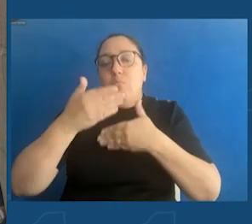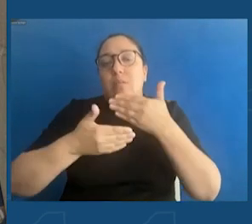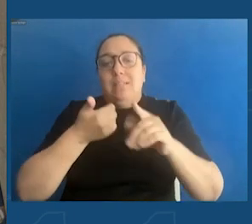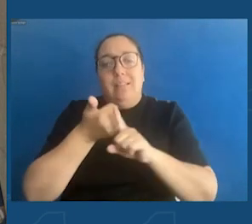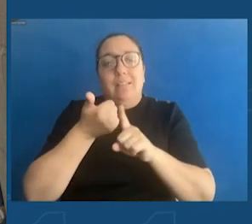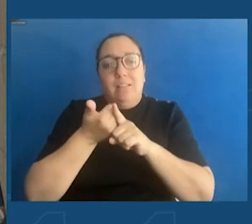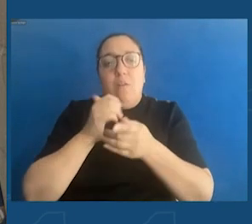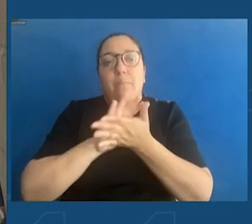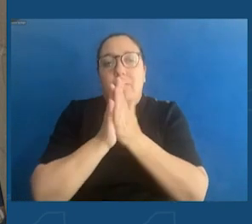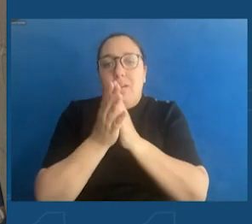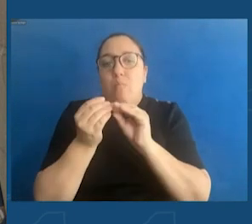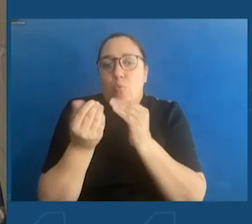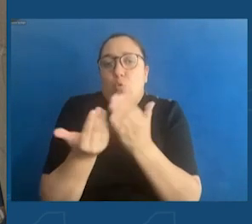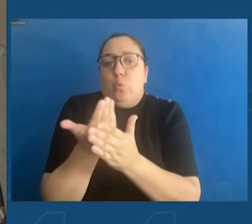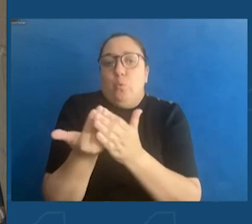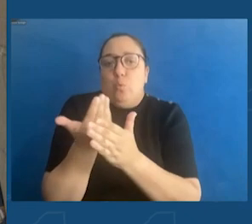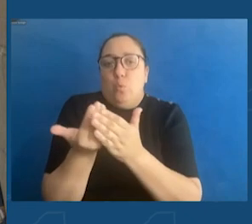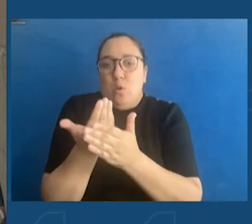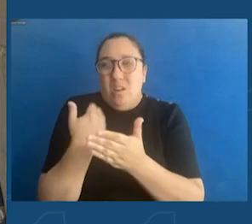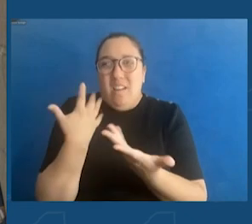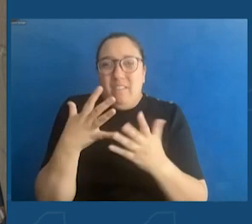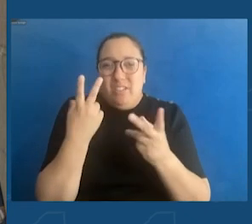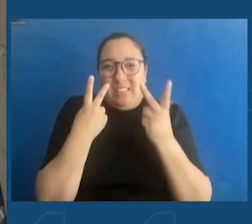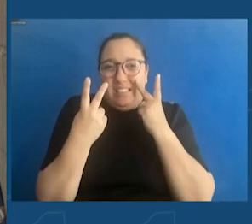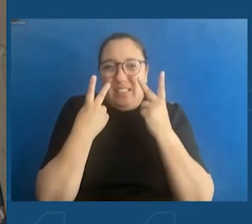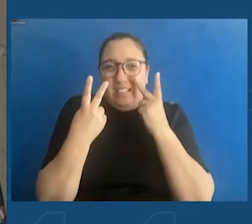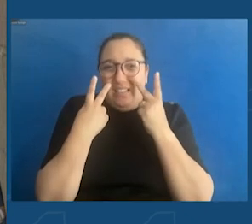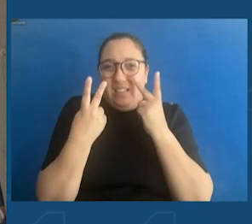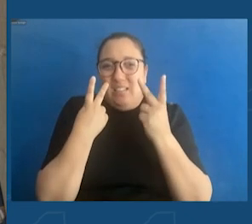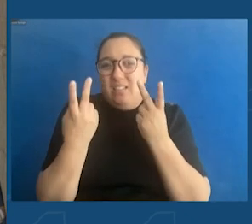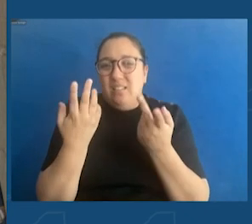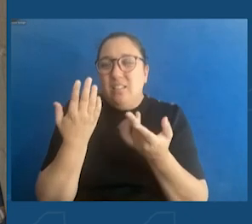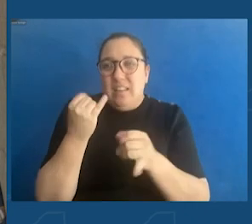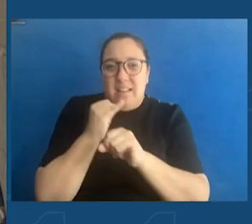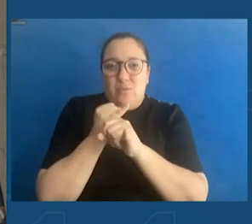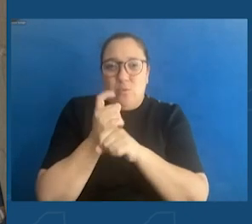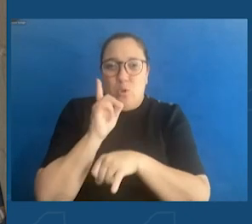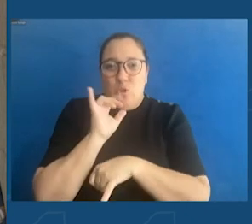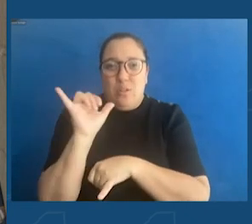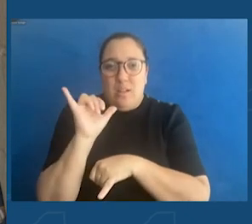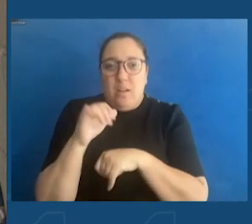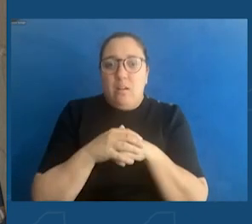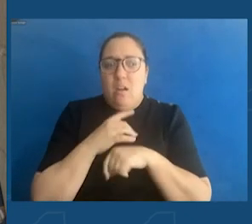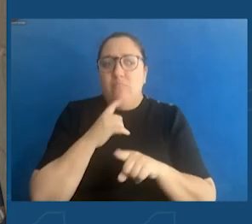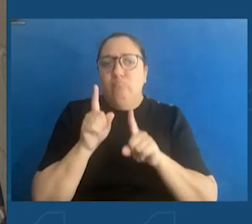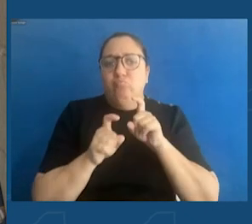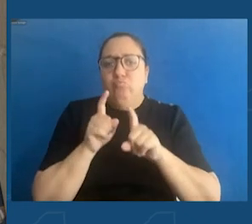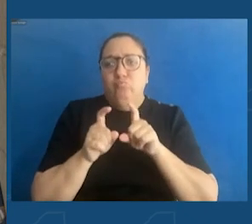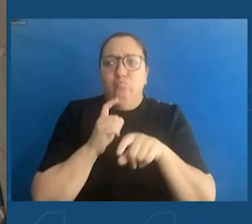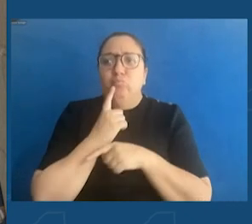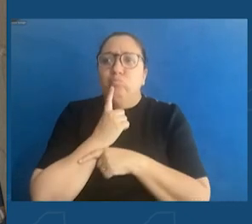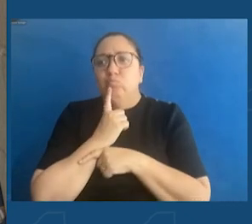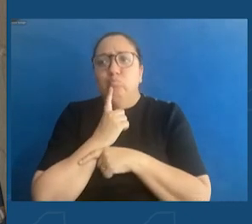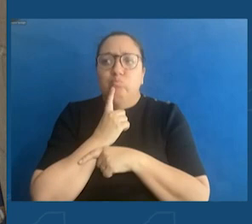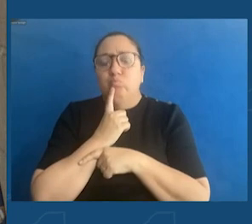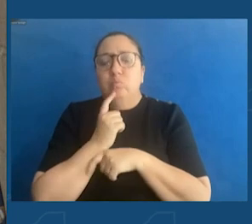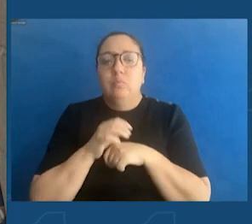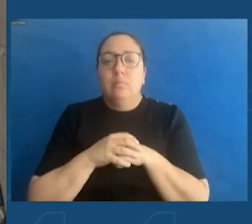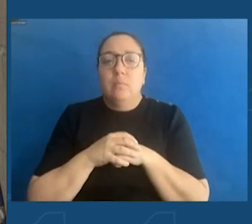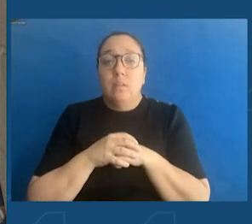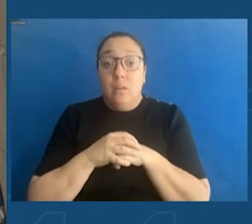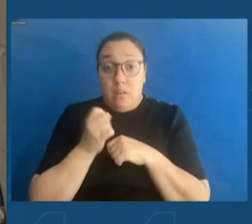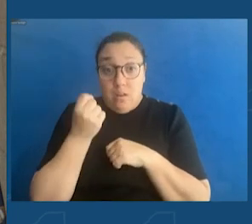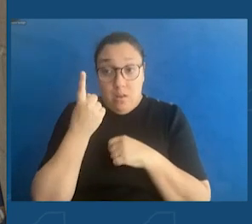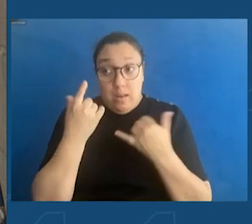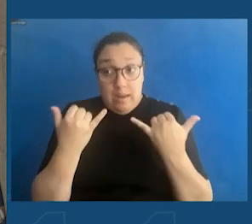site at a lot of institutions. I've seen what the training looks like. I've asked a lot of questions. And right now, to become a nurse in the state